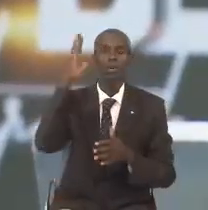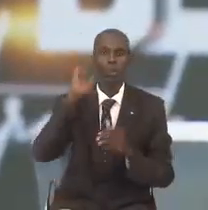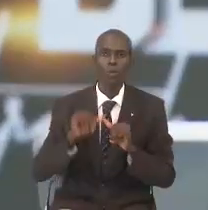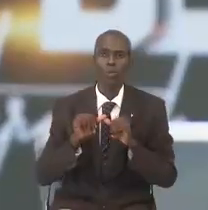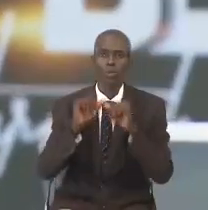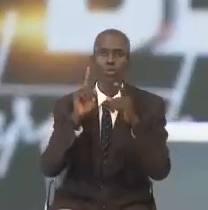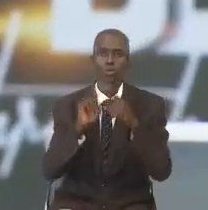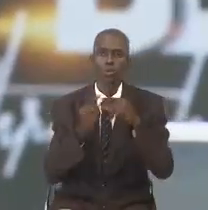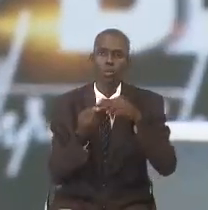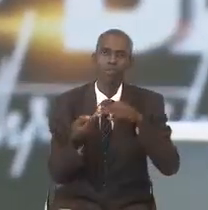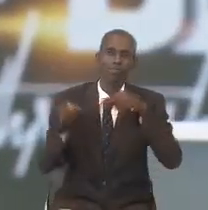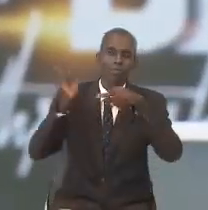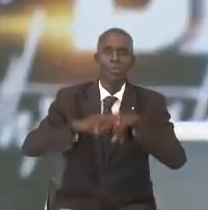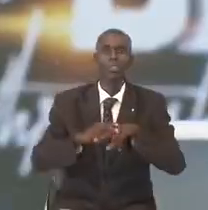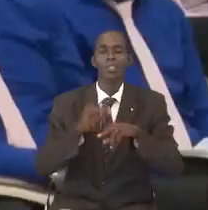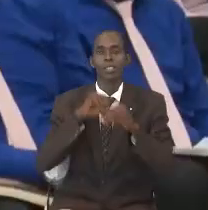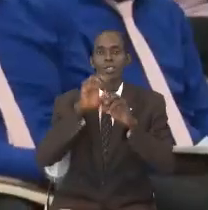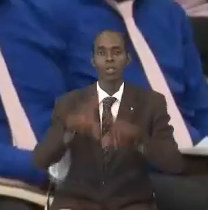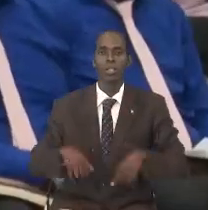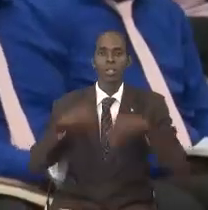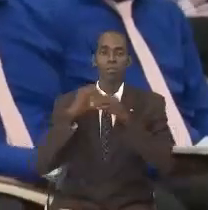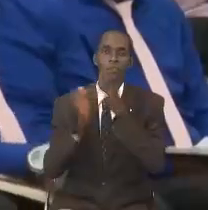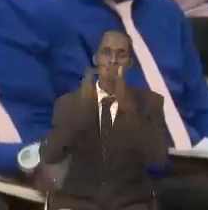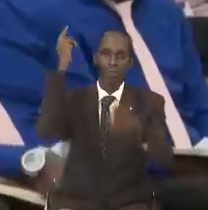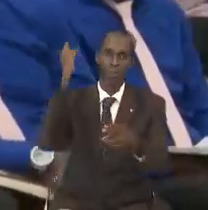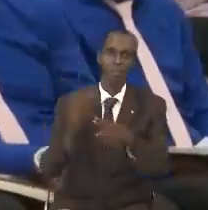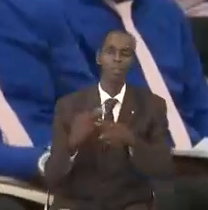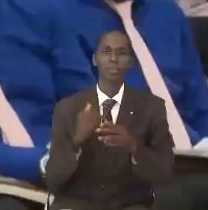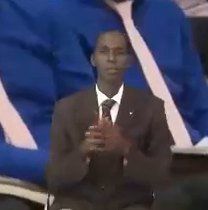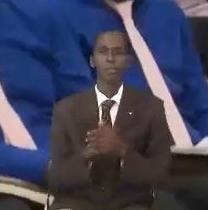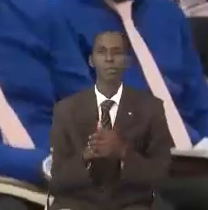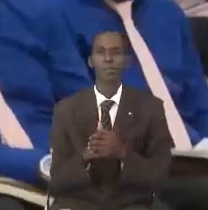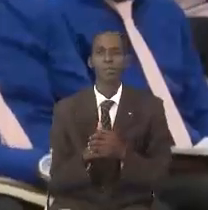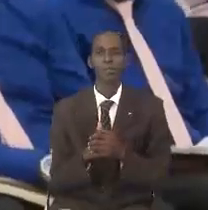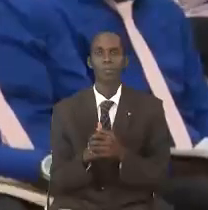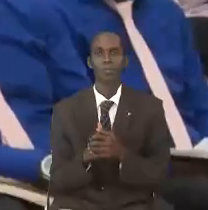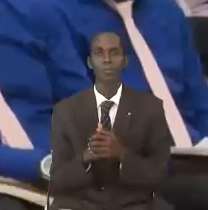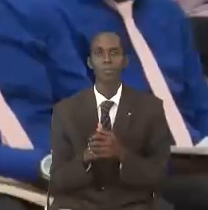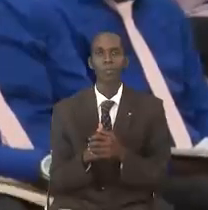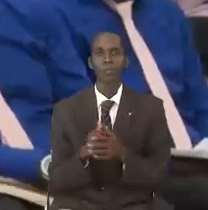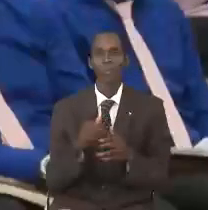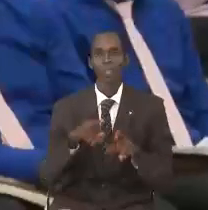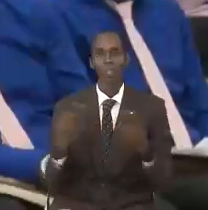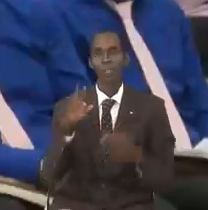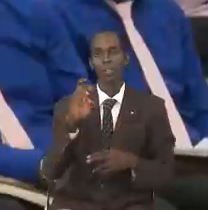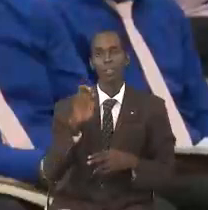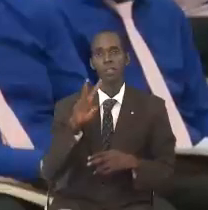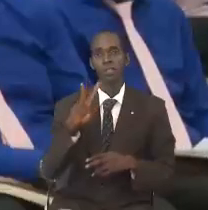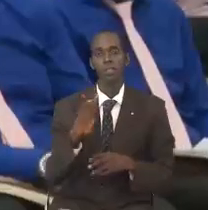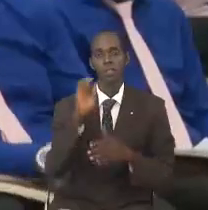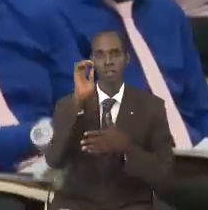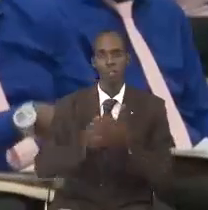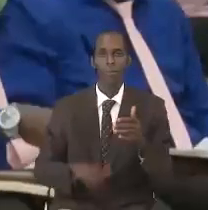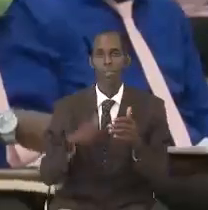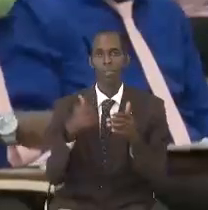increase in your life. In Jesus' name. Revelation chapter 19. We're